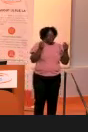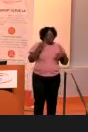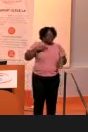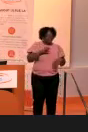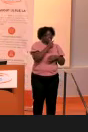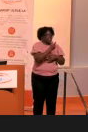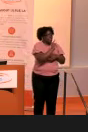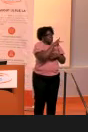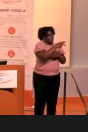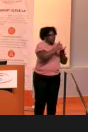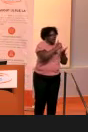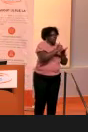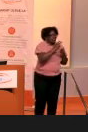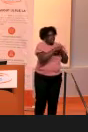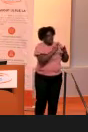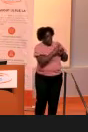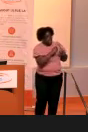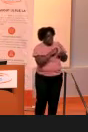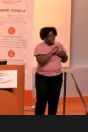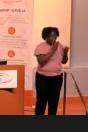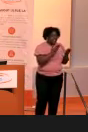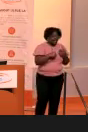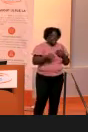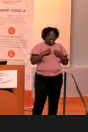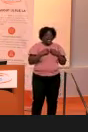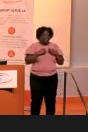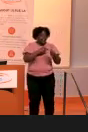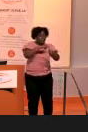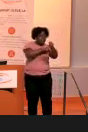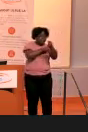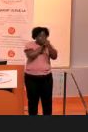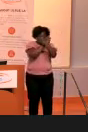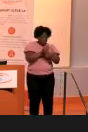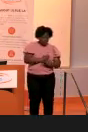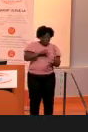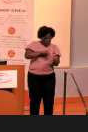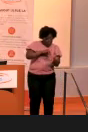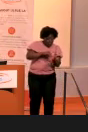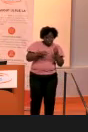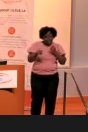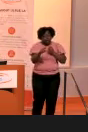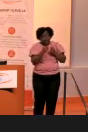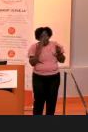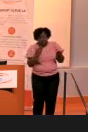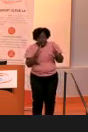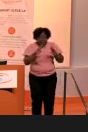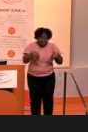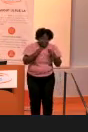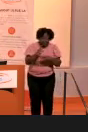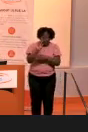And we, as rheumatologists, I can tell you right now, they are not giving